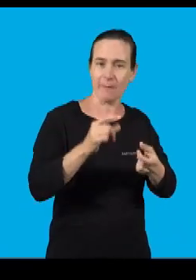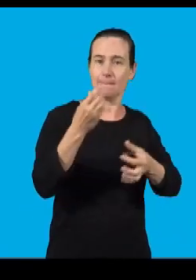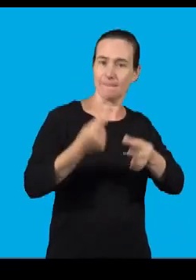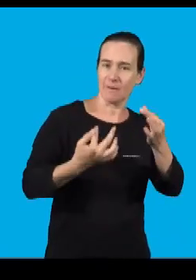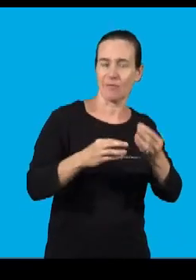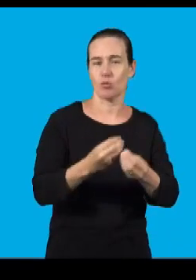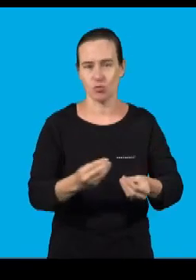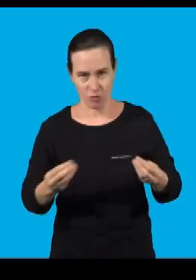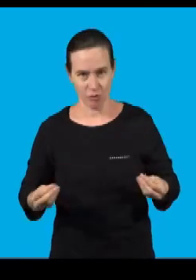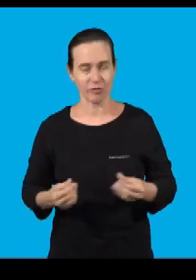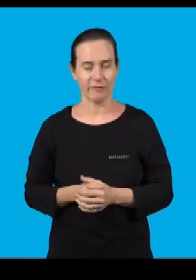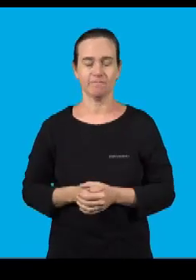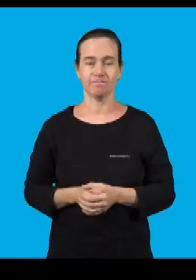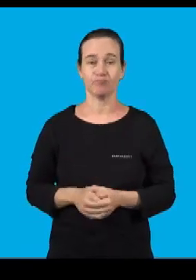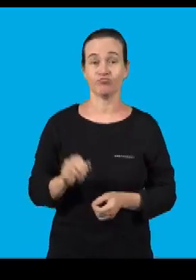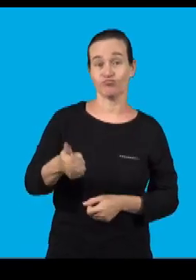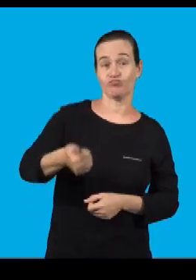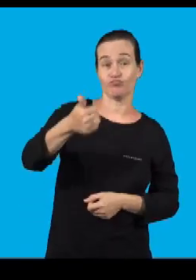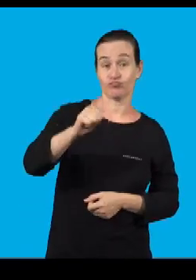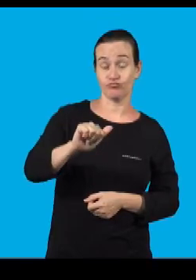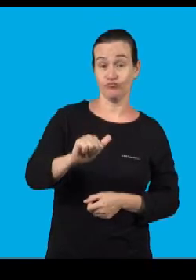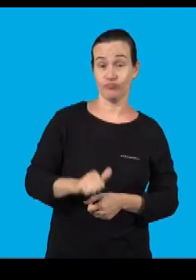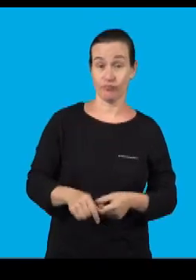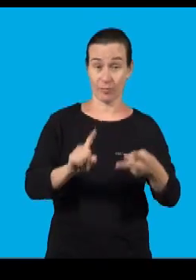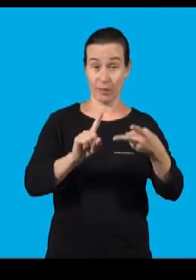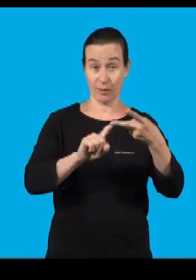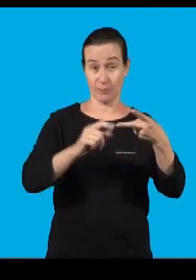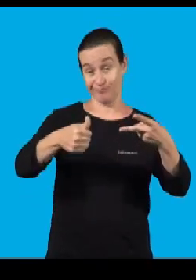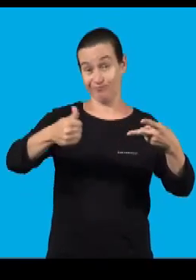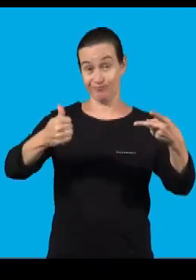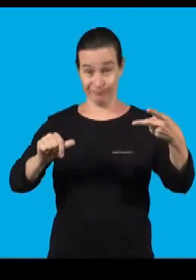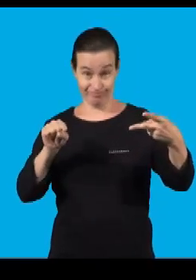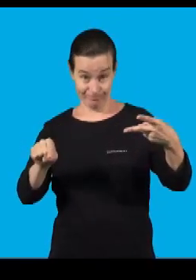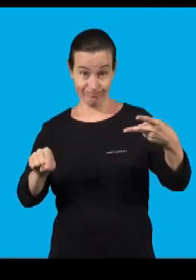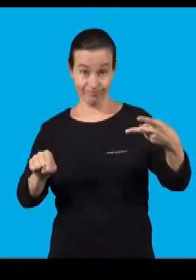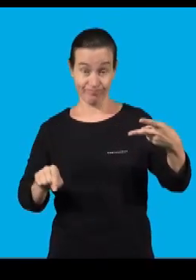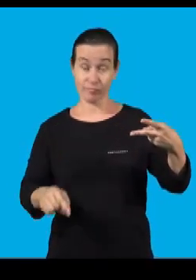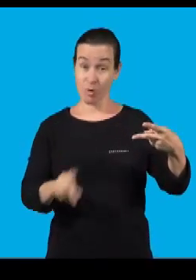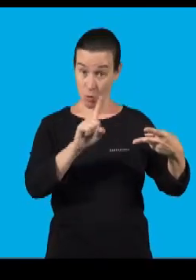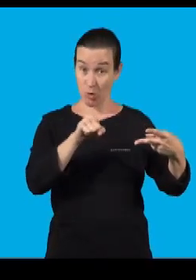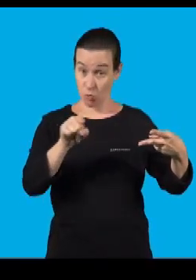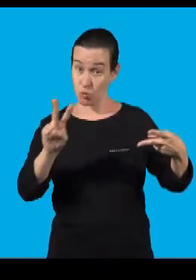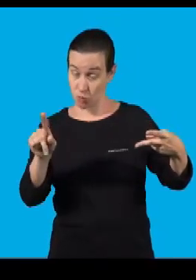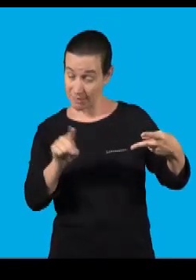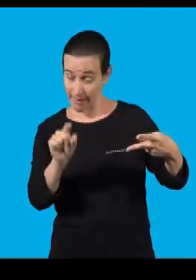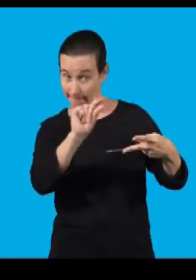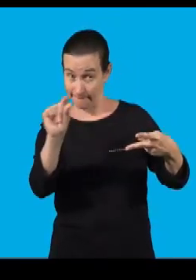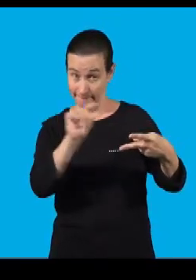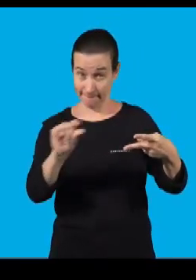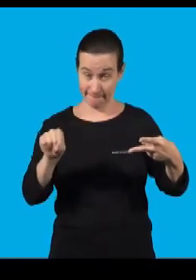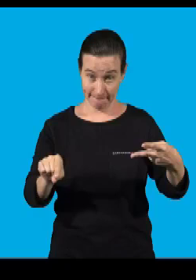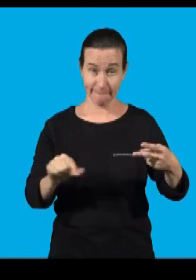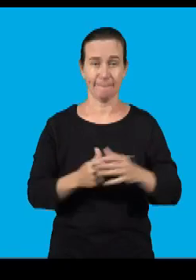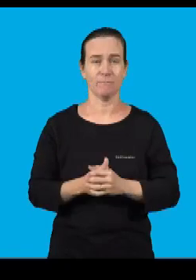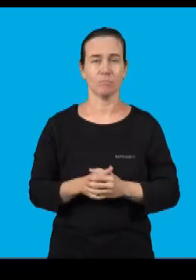okay? Let's move on. 1.2.2. So it's also referring to line 1 to 2, and the